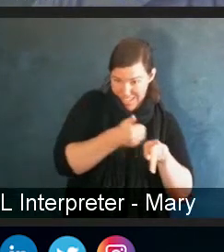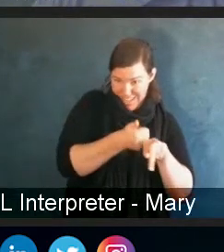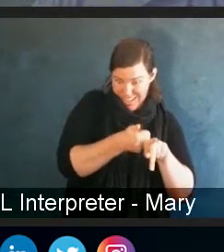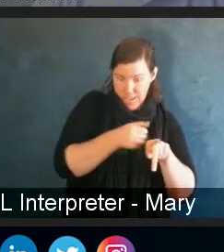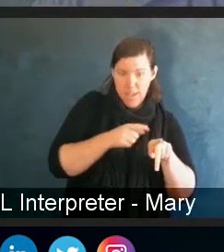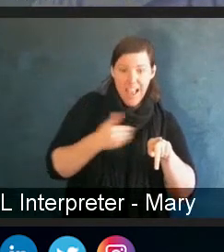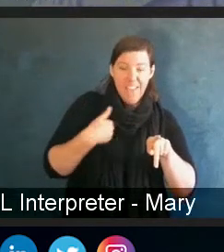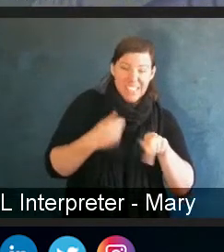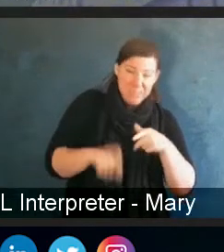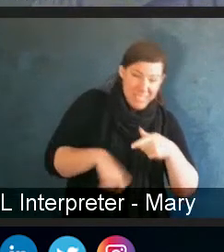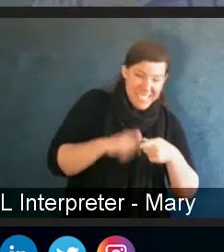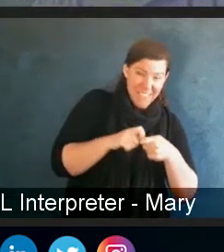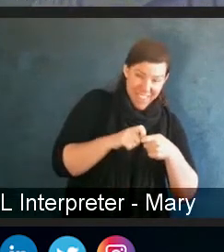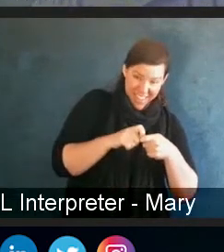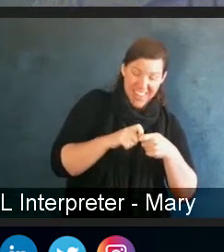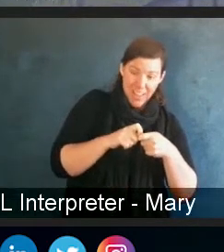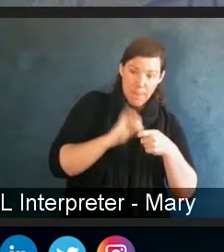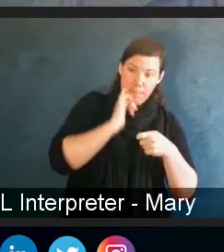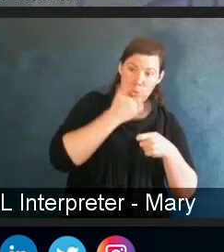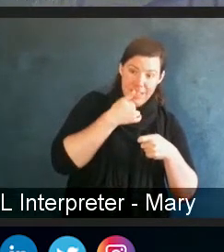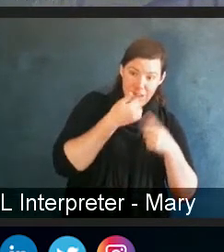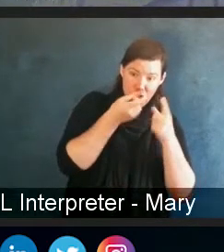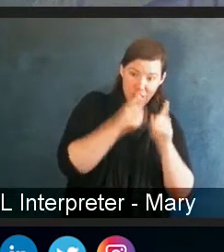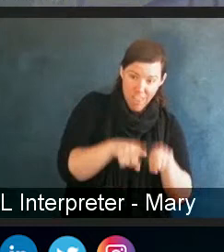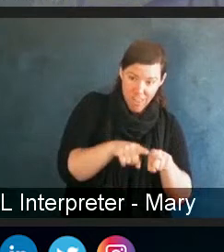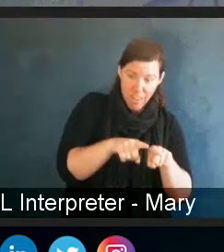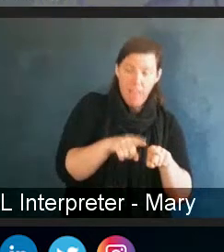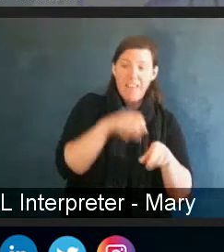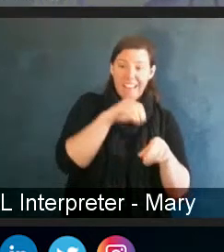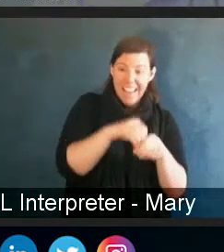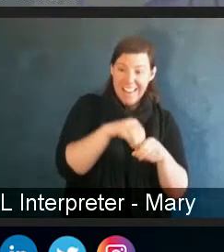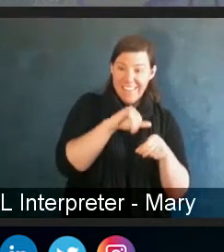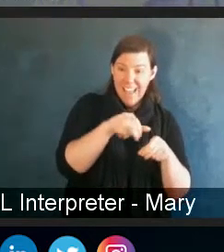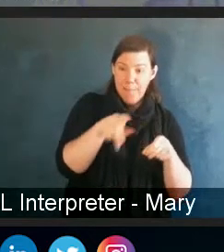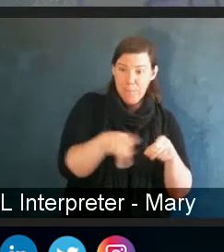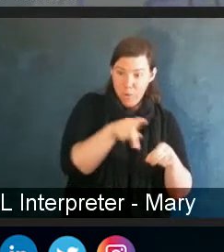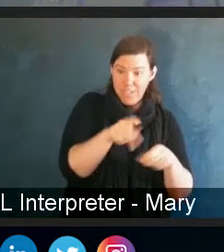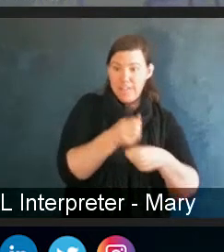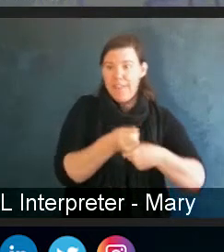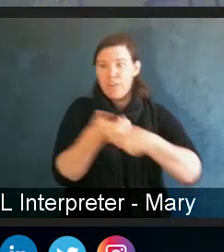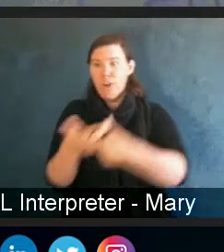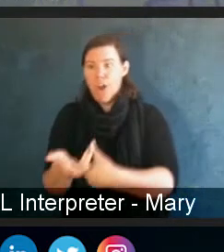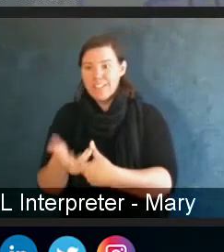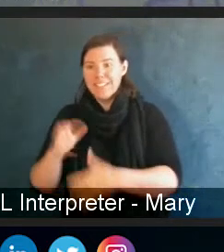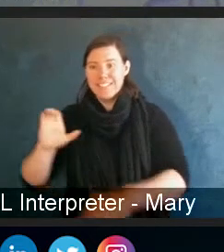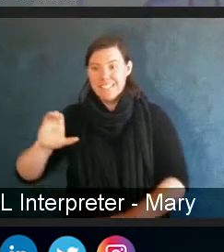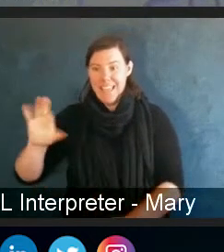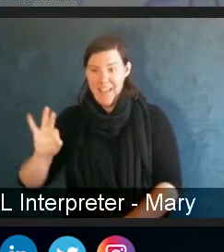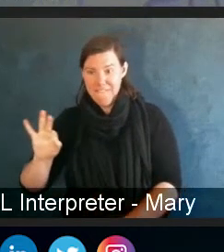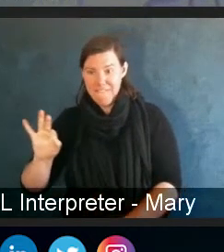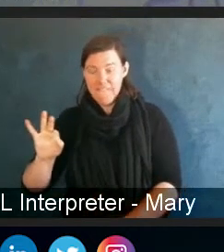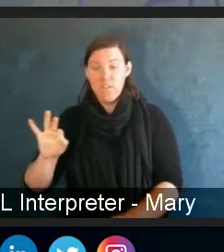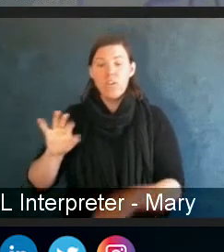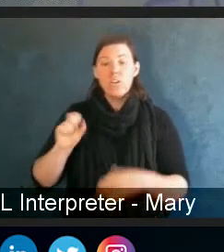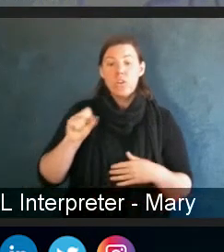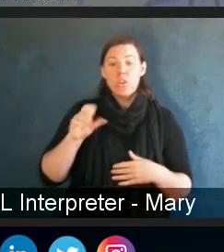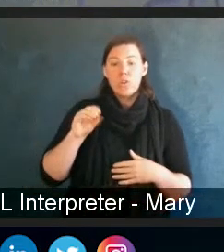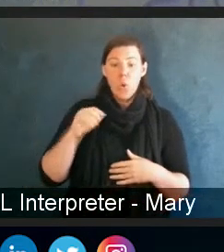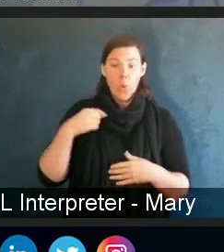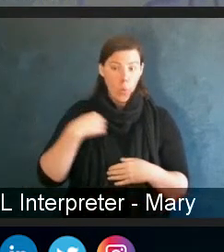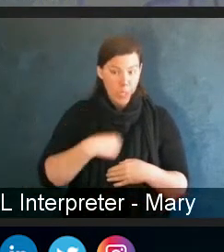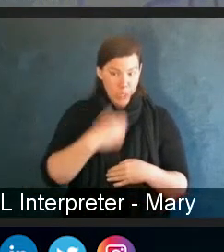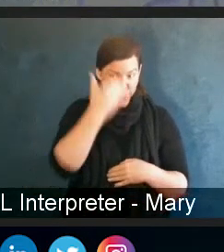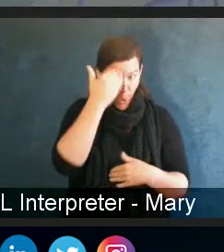And, even though we knew what amino acid was changed, there was no structure of CFTR, and it couldn't